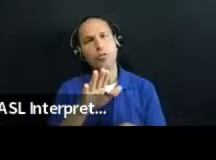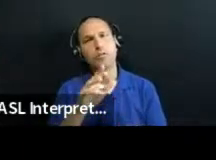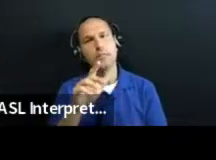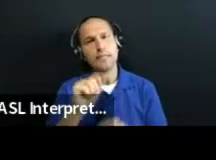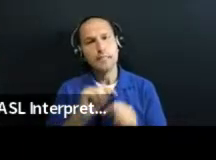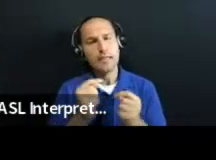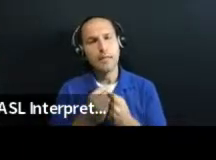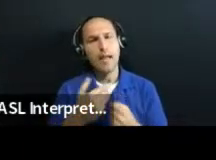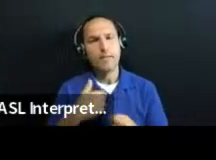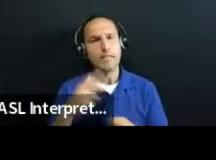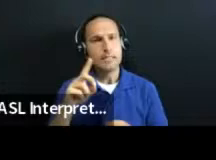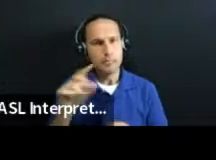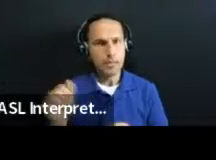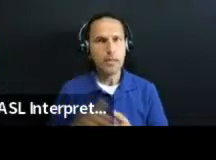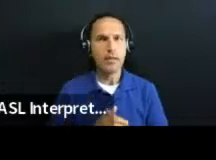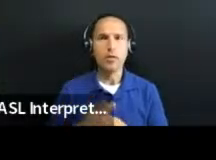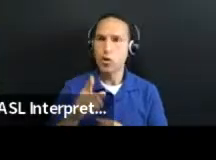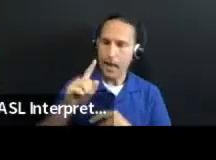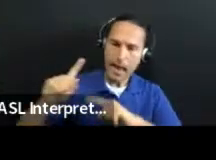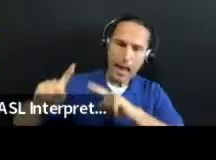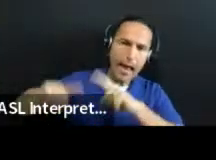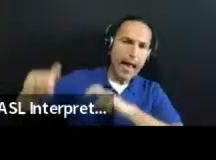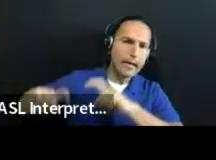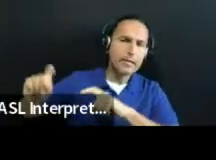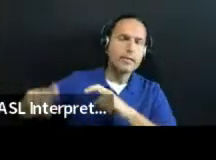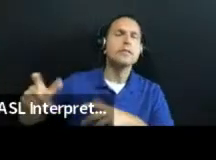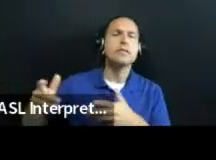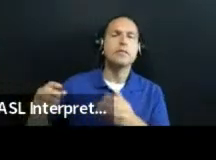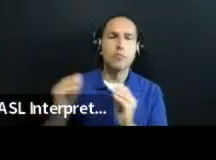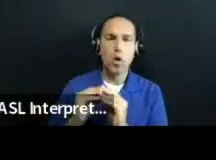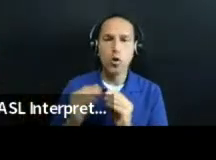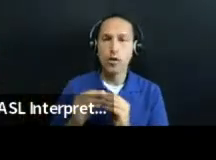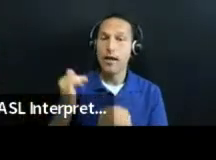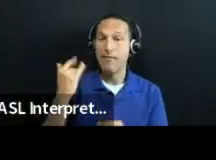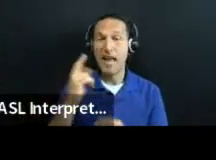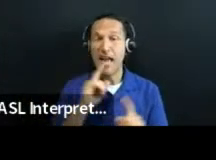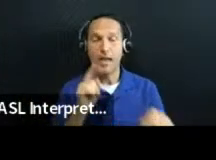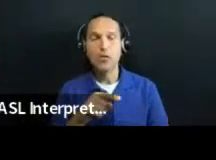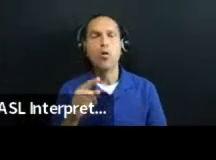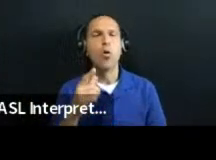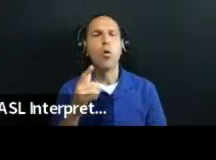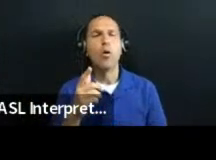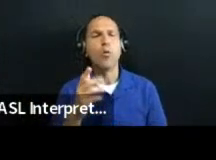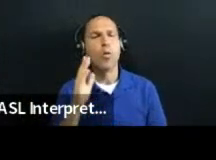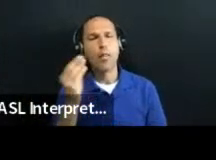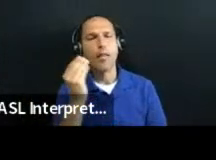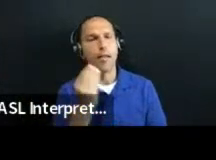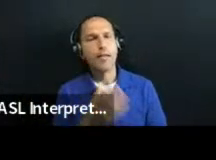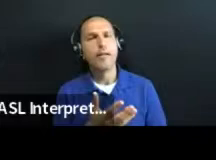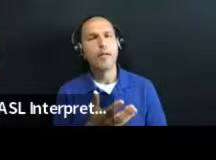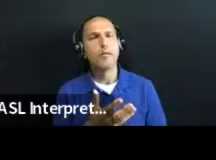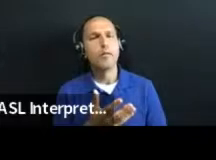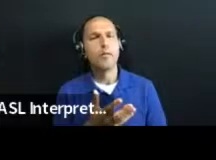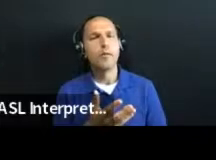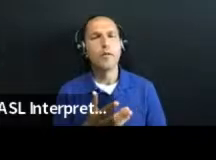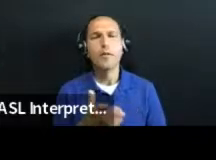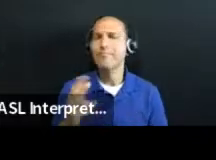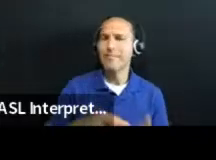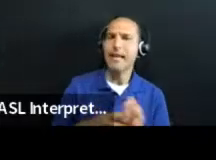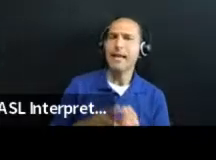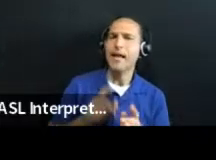team? These are things that you can ask to try to probe. And if the answer is, we'll get back to you on that, the answer